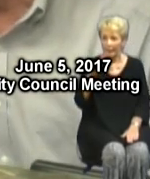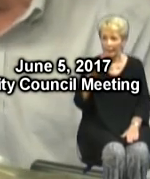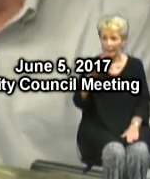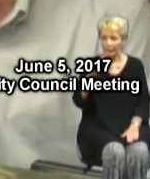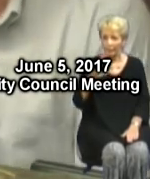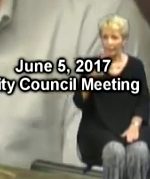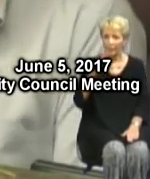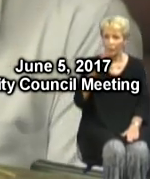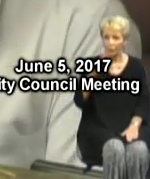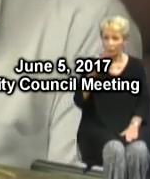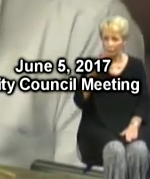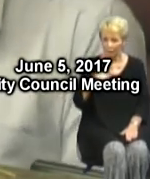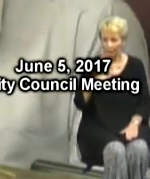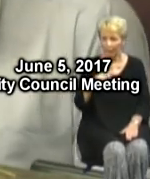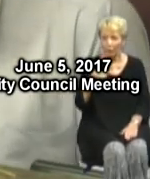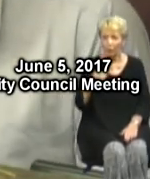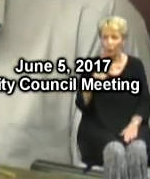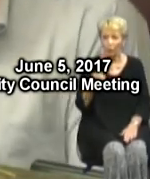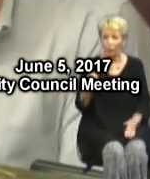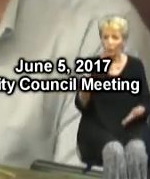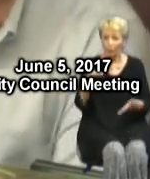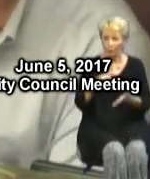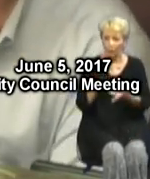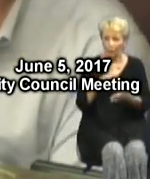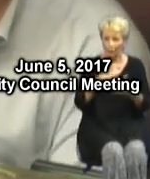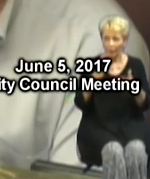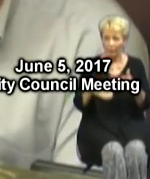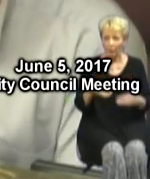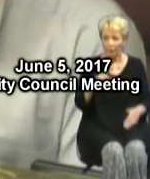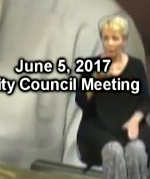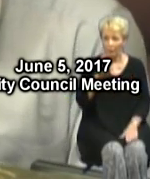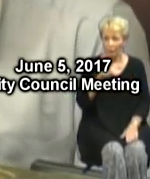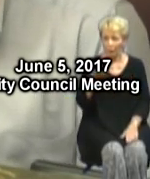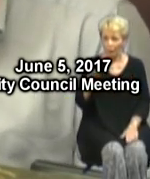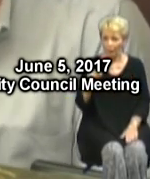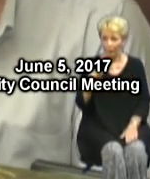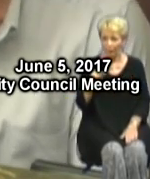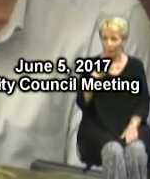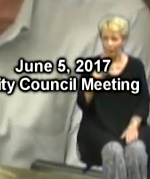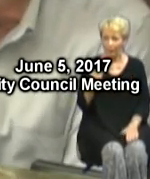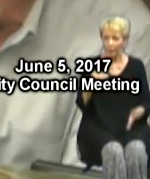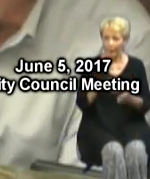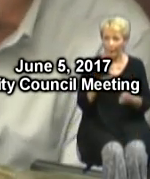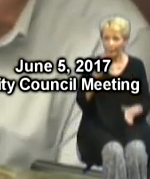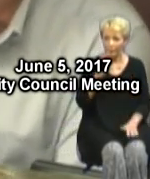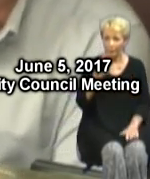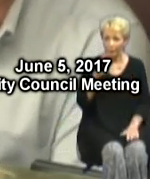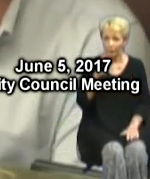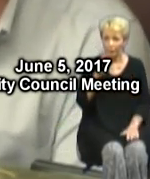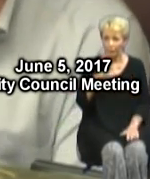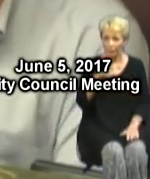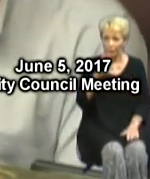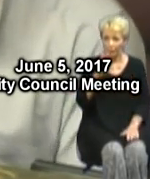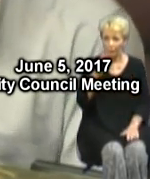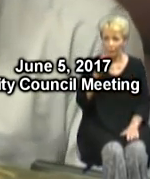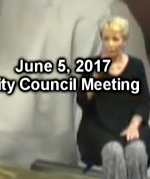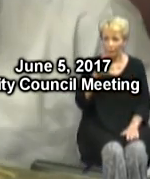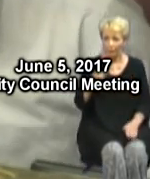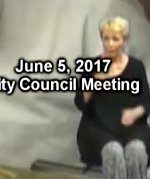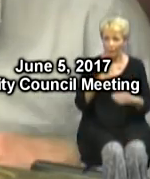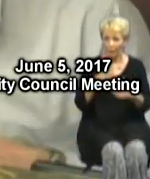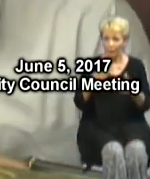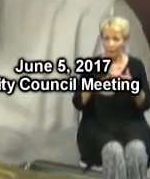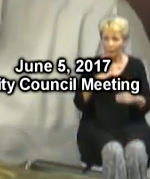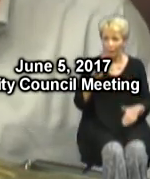Commission for terms to expire June 3rd, 2020, and to appoint Jennifer Whittington to fulfill a term to expire